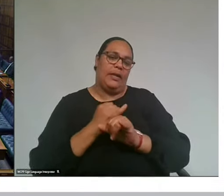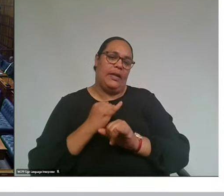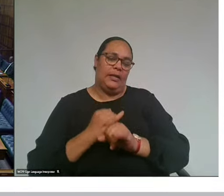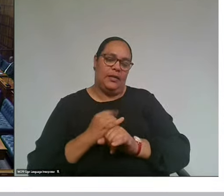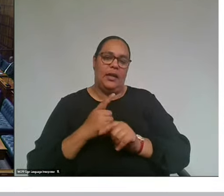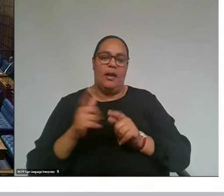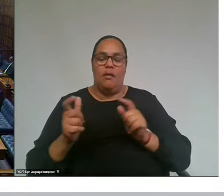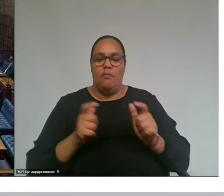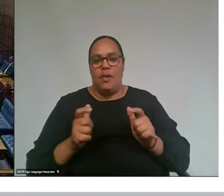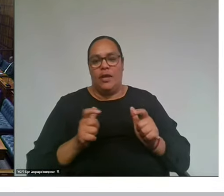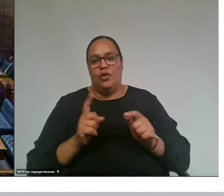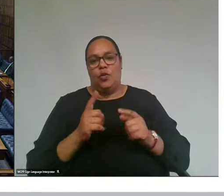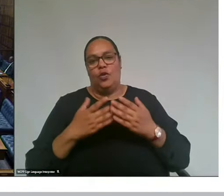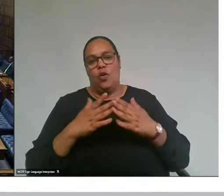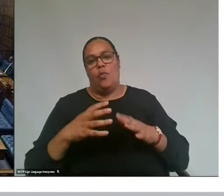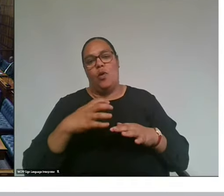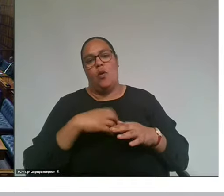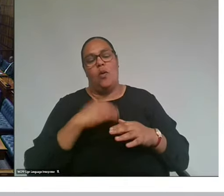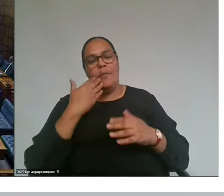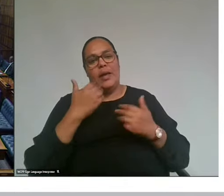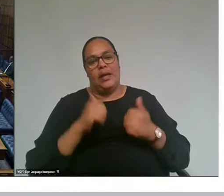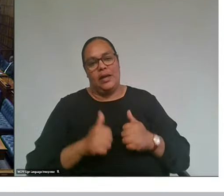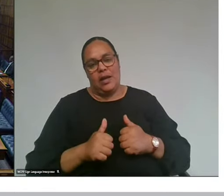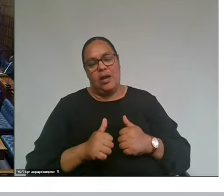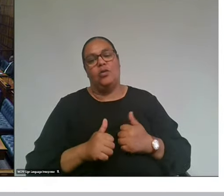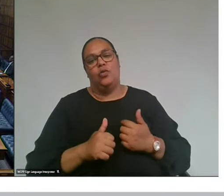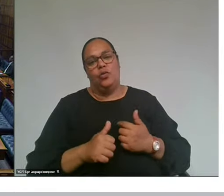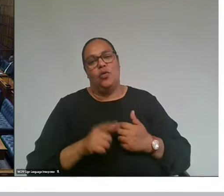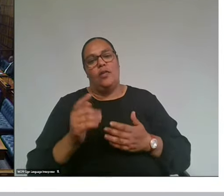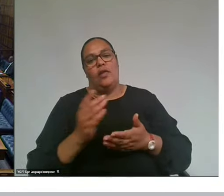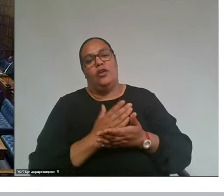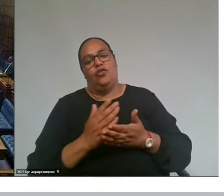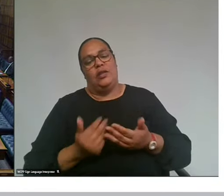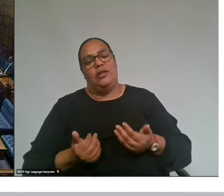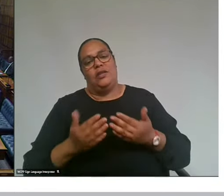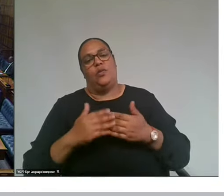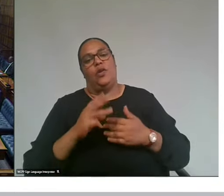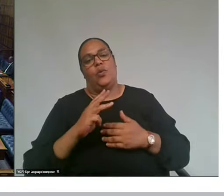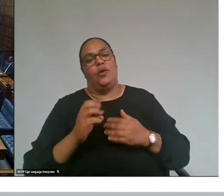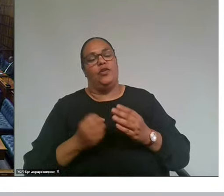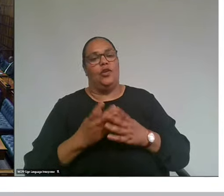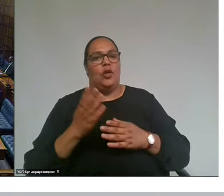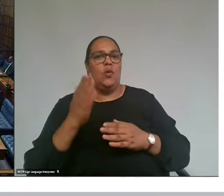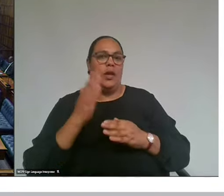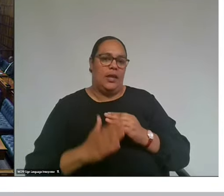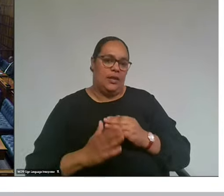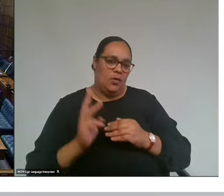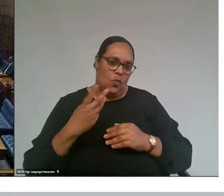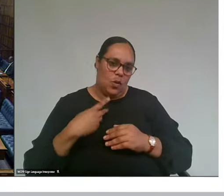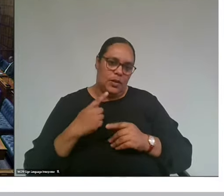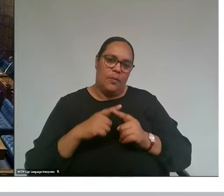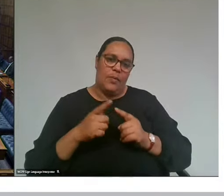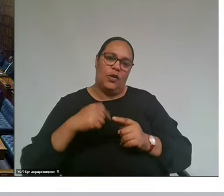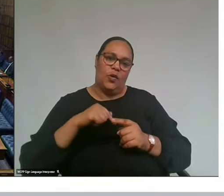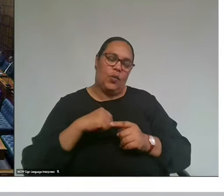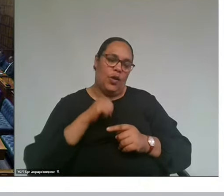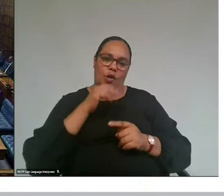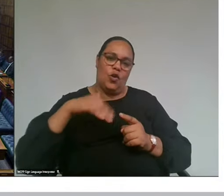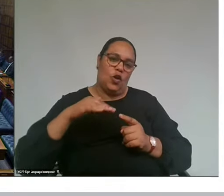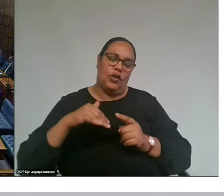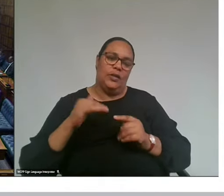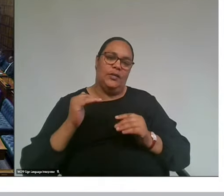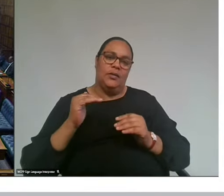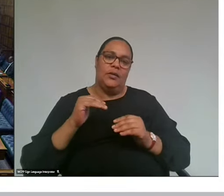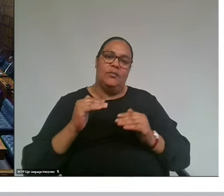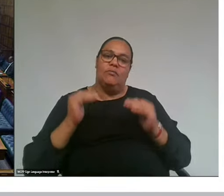had managed to open our own bank account that shared service with westc had actually come to an end but we had not been mature enough